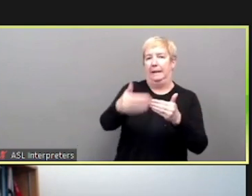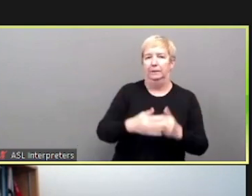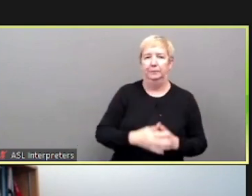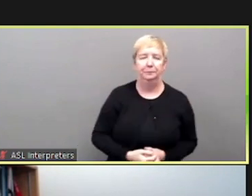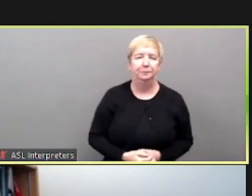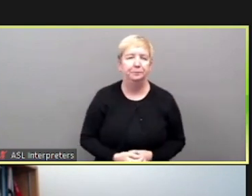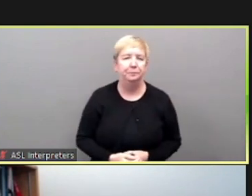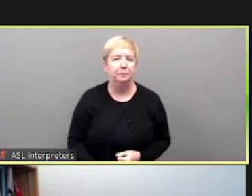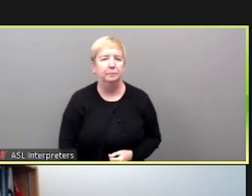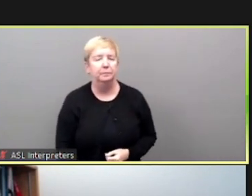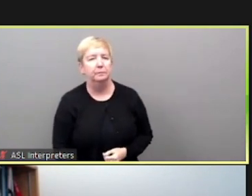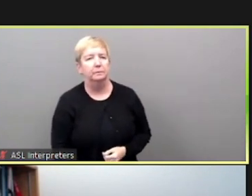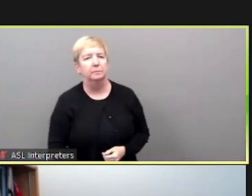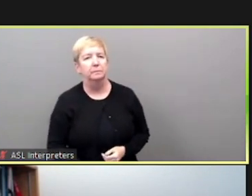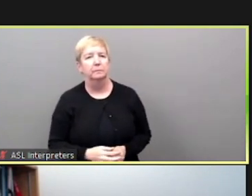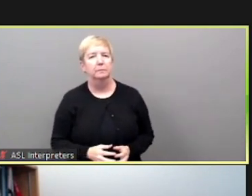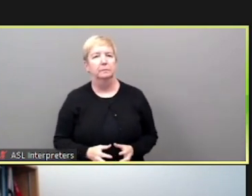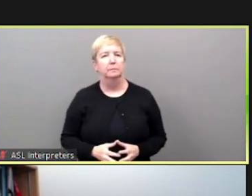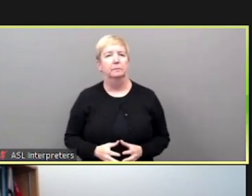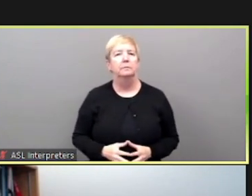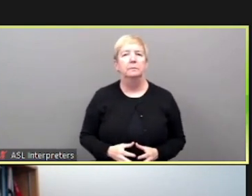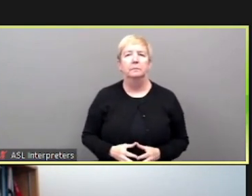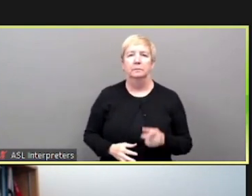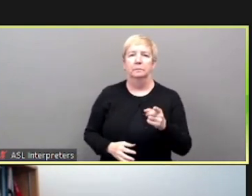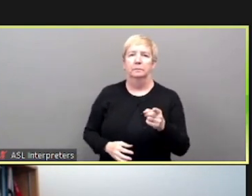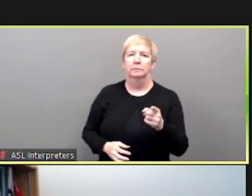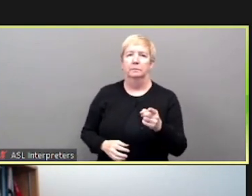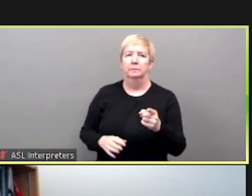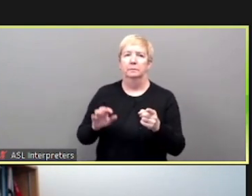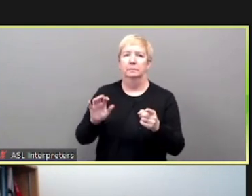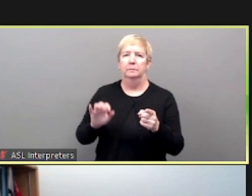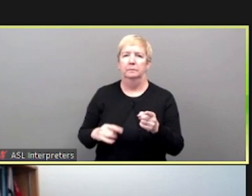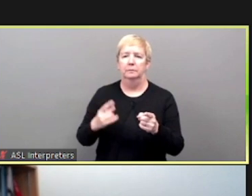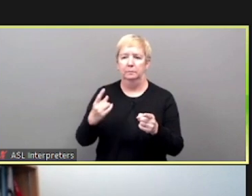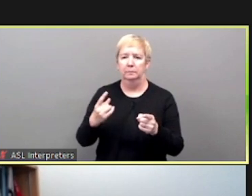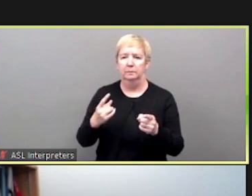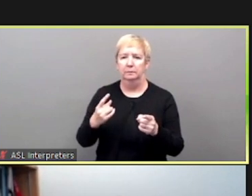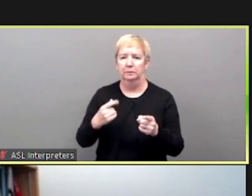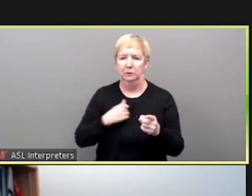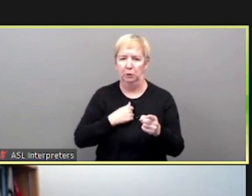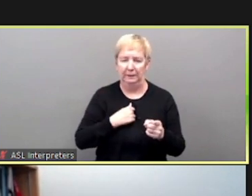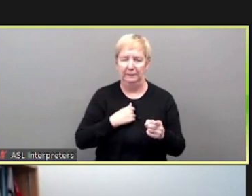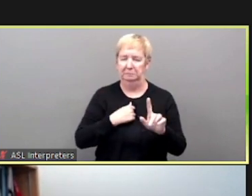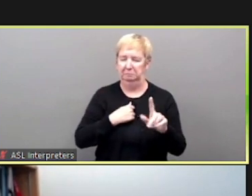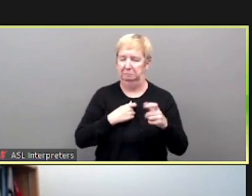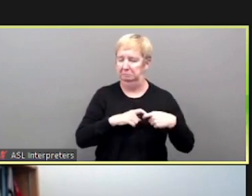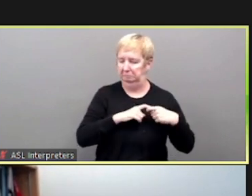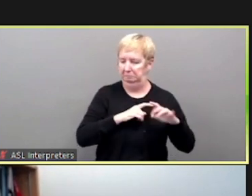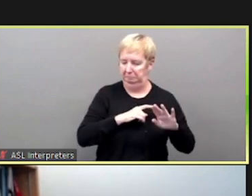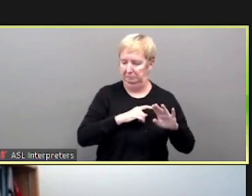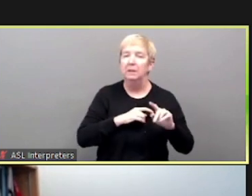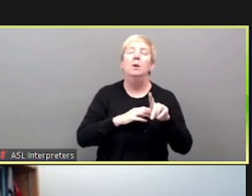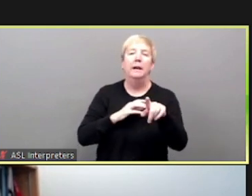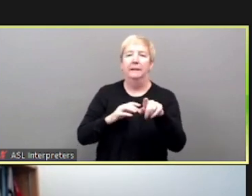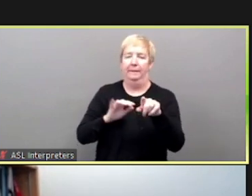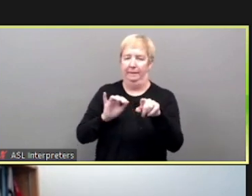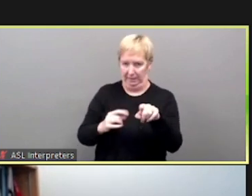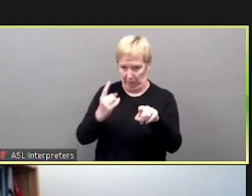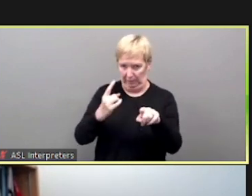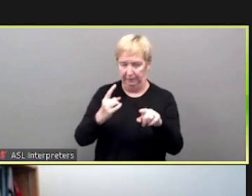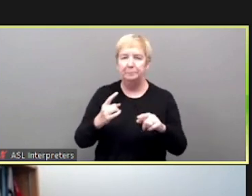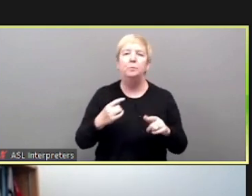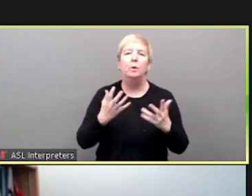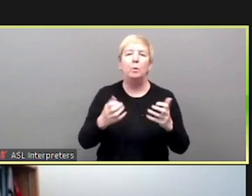And this one, oops, sorry, I just lost my screen. There we go. And so we wanted to show you a little bit about